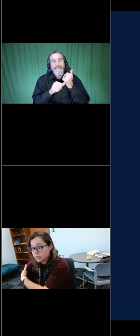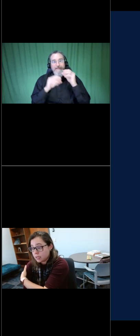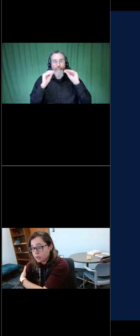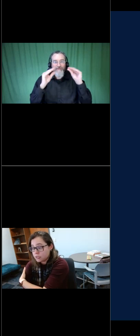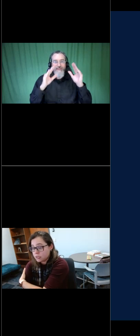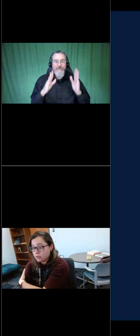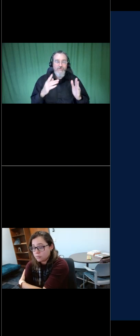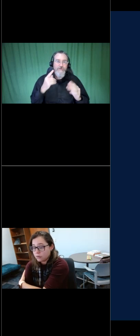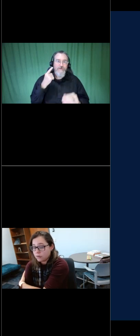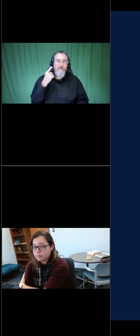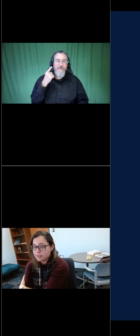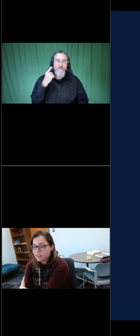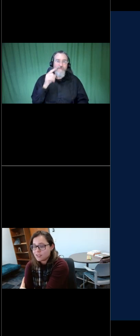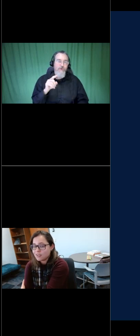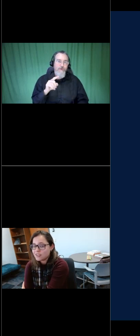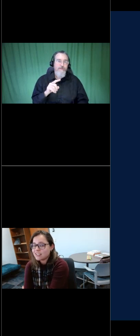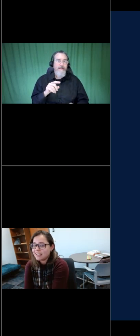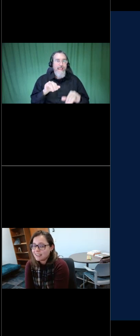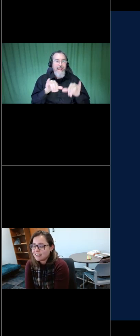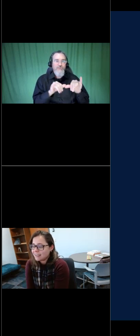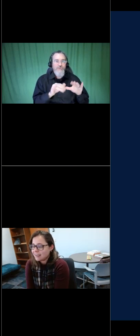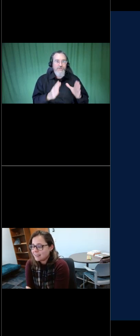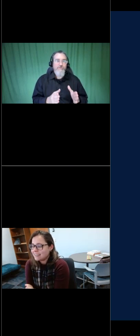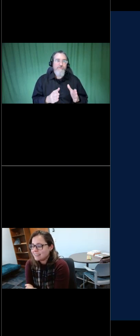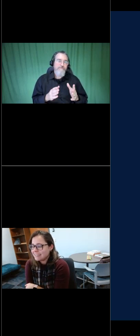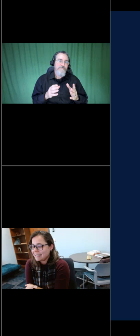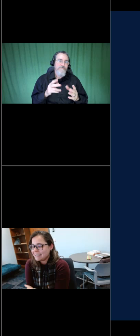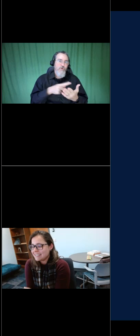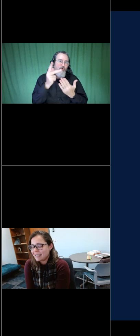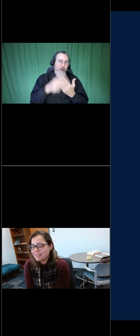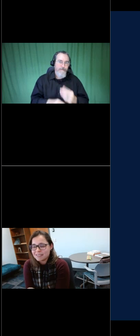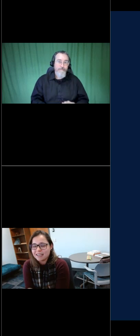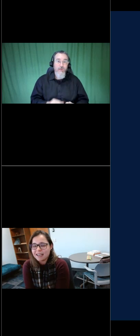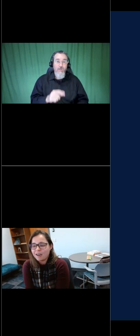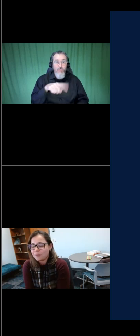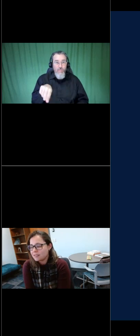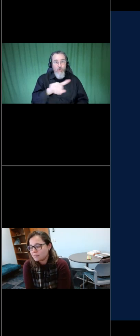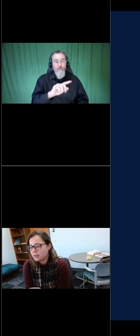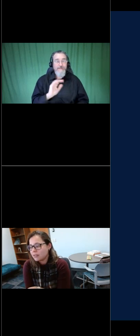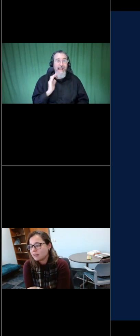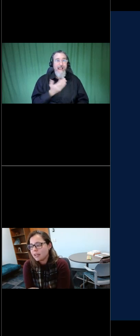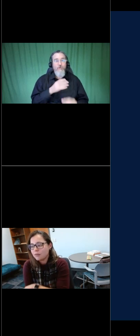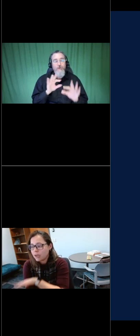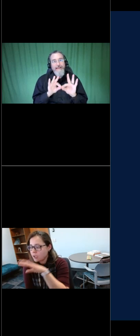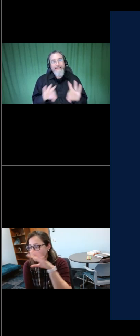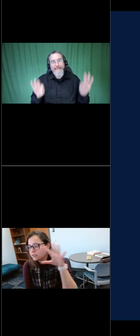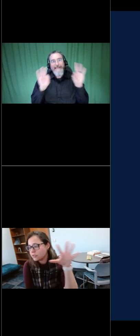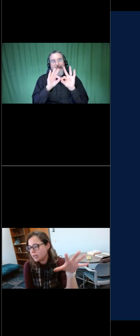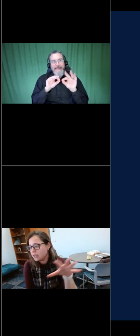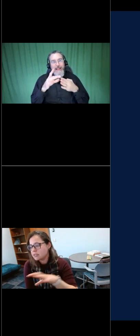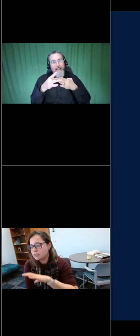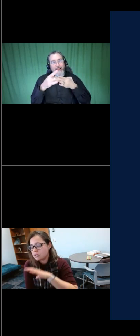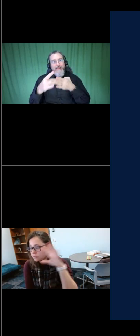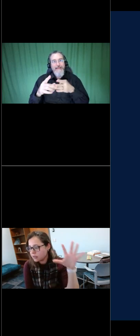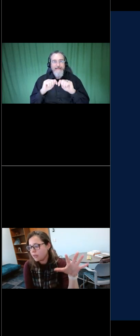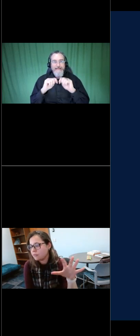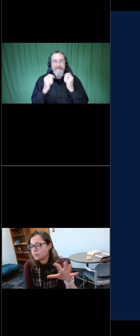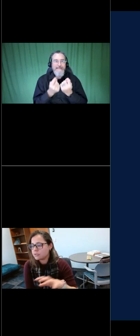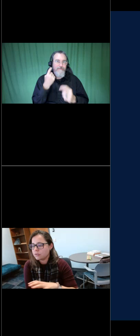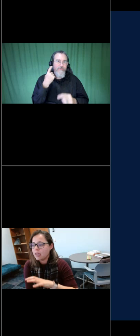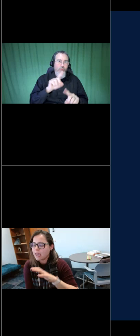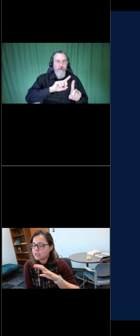in the Humanitarian Engineering Program. So those are key lead teams helping us build an array of trainings in